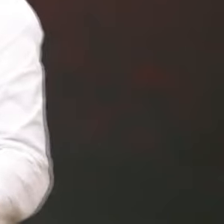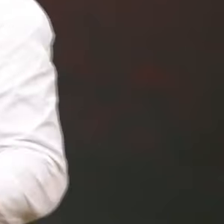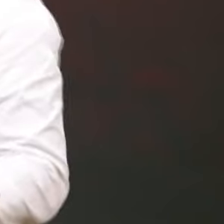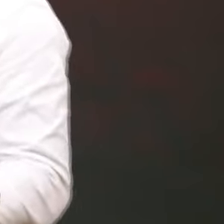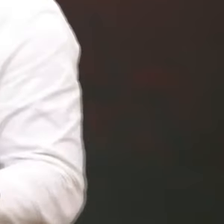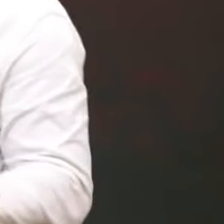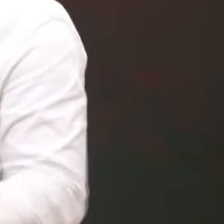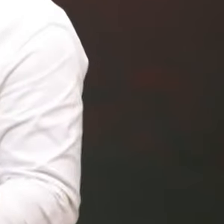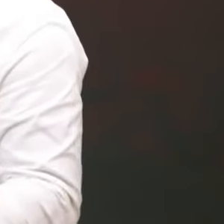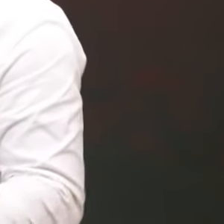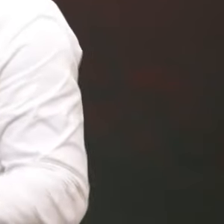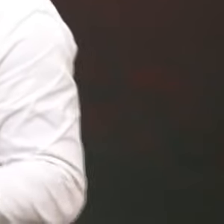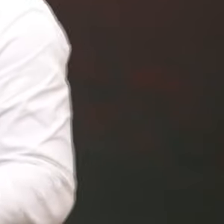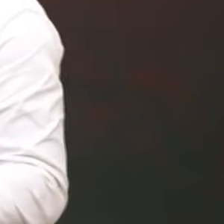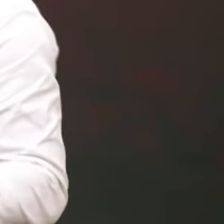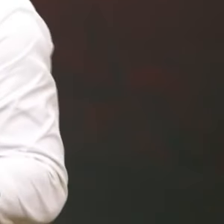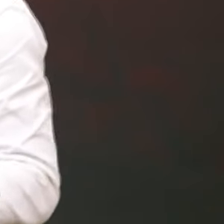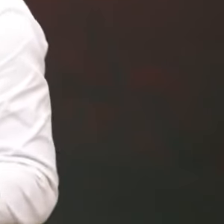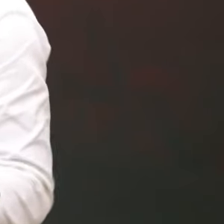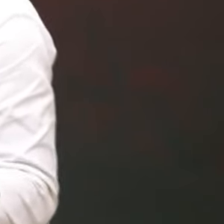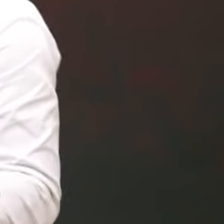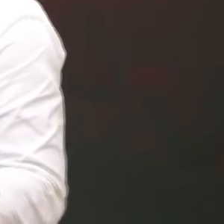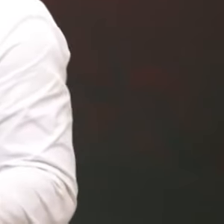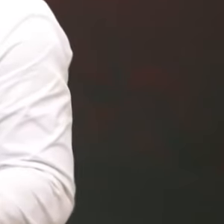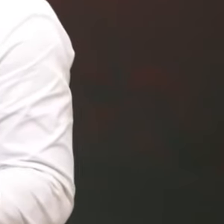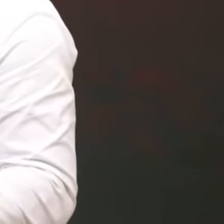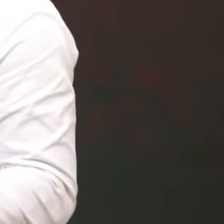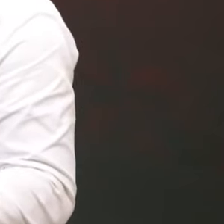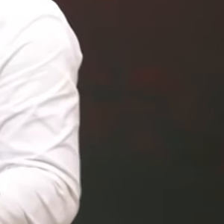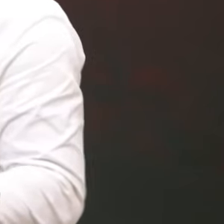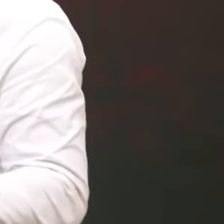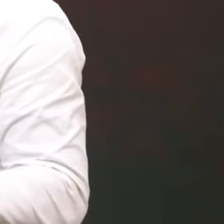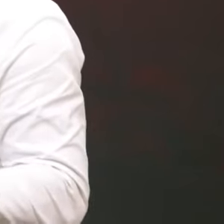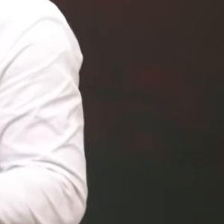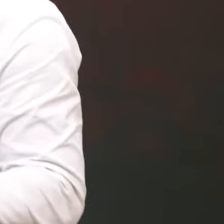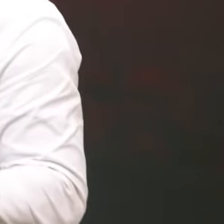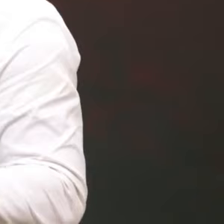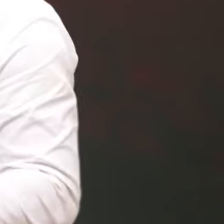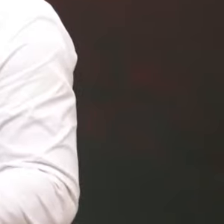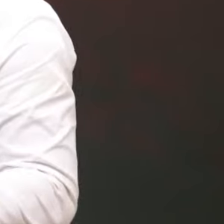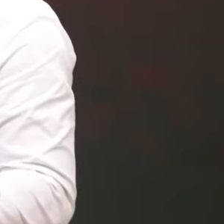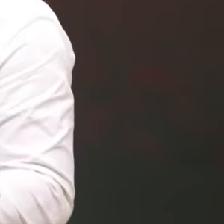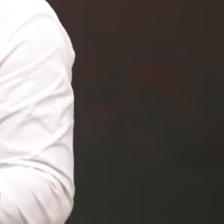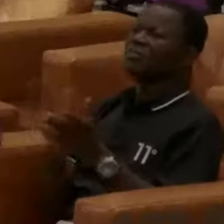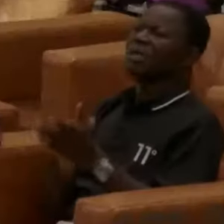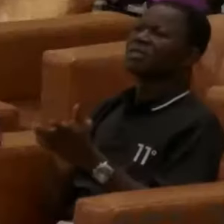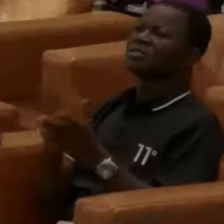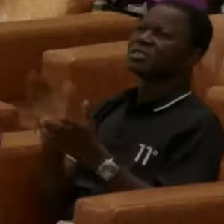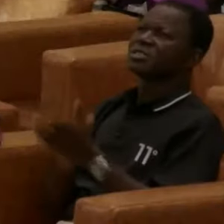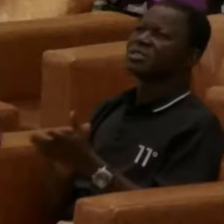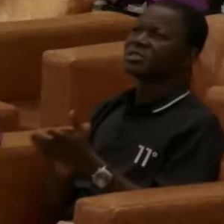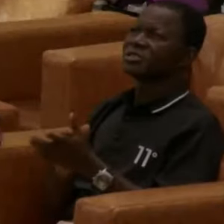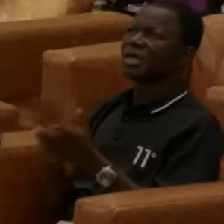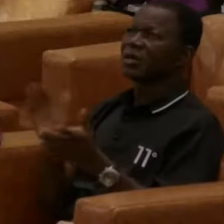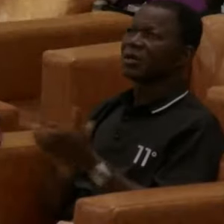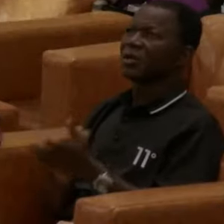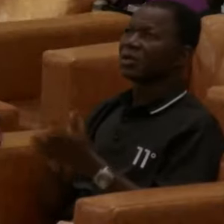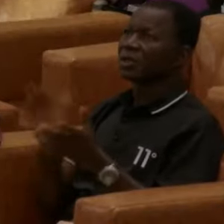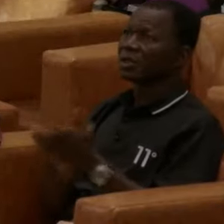be unto Christ our Lord. Glory, hallelujah.